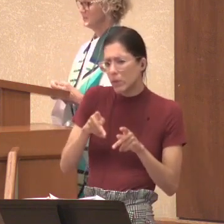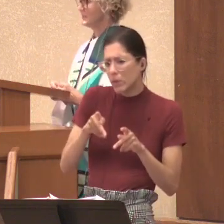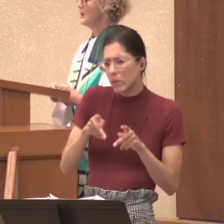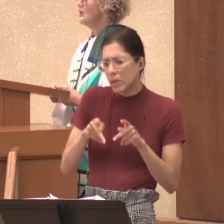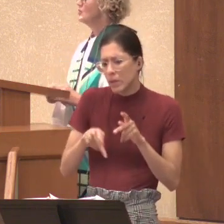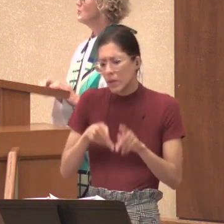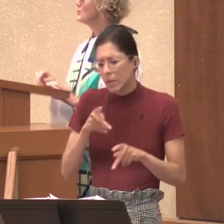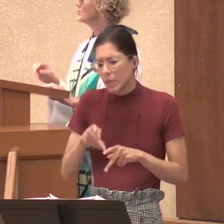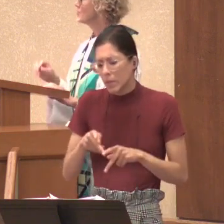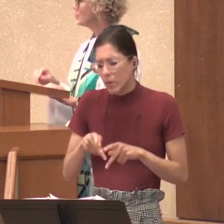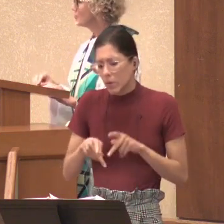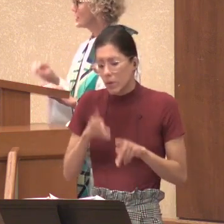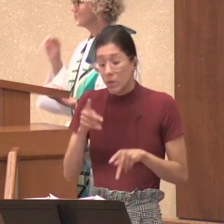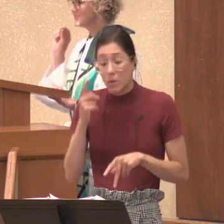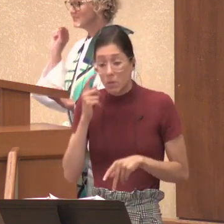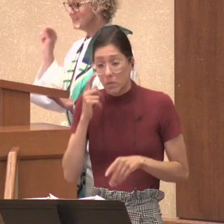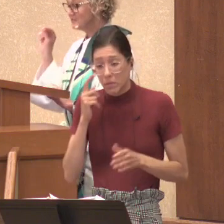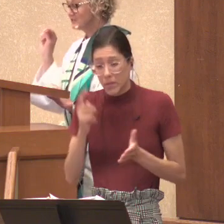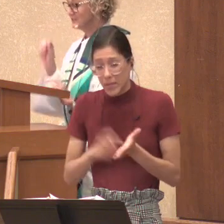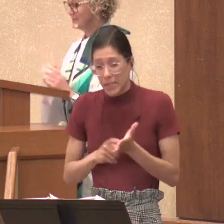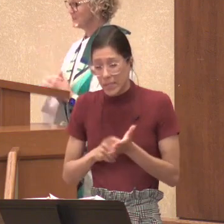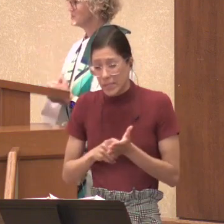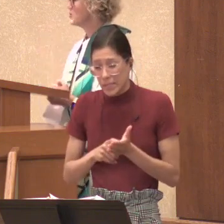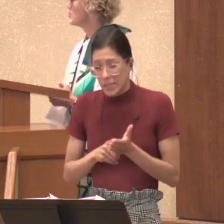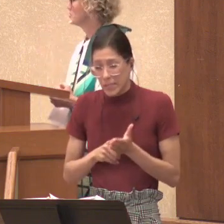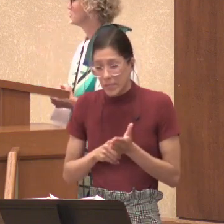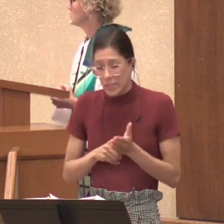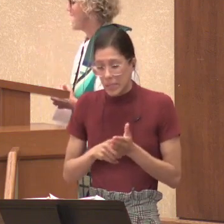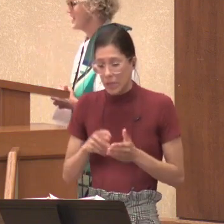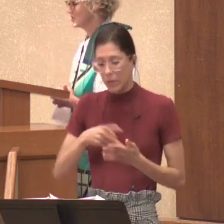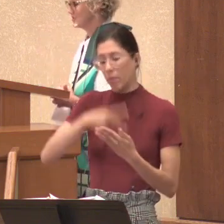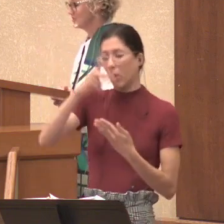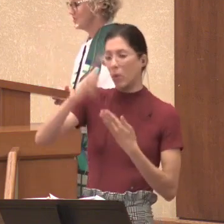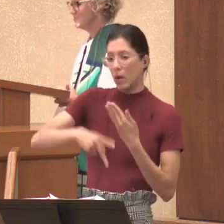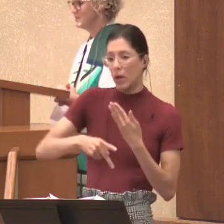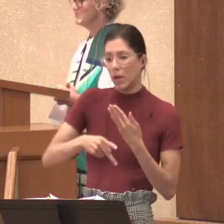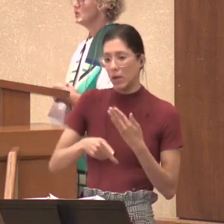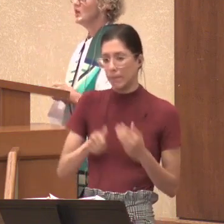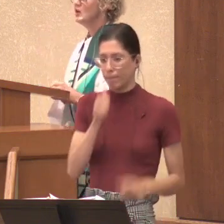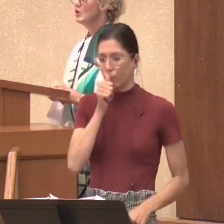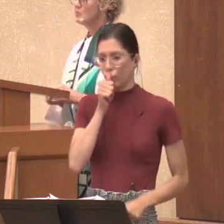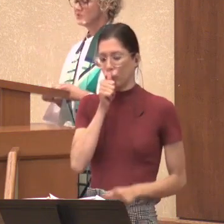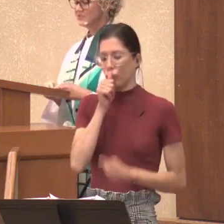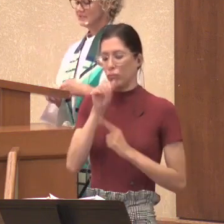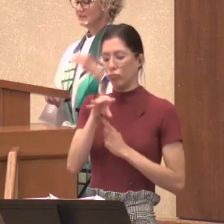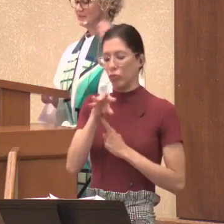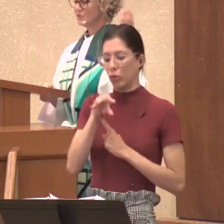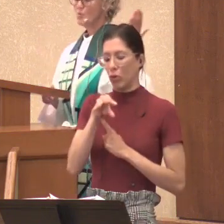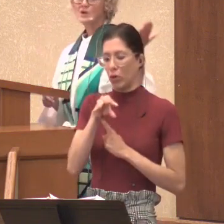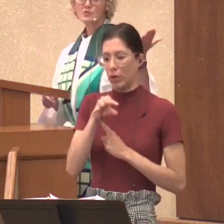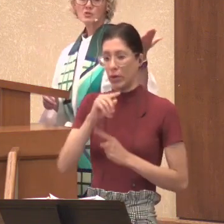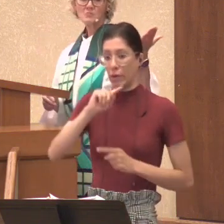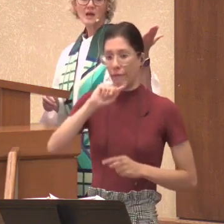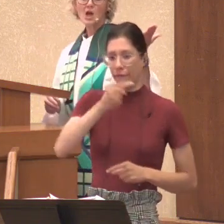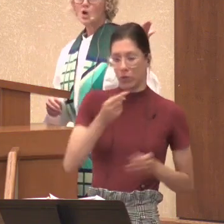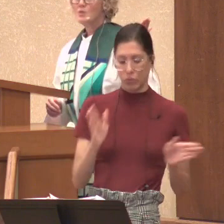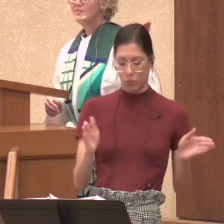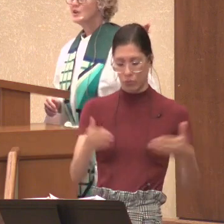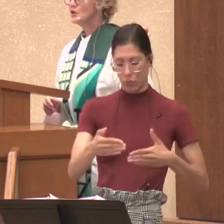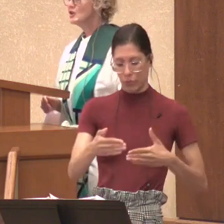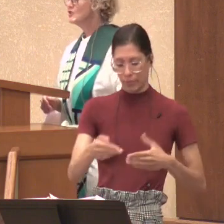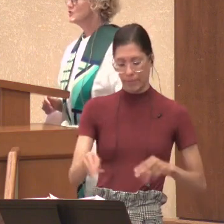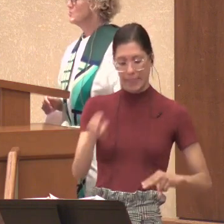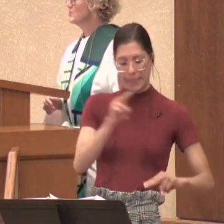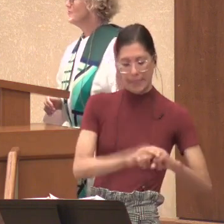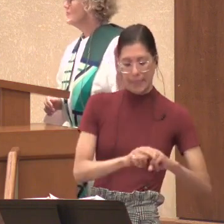need. The program secretly recorded the reactions of people who were sitting in one room when